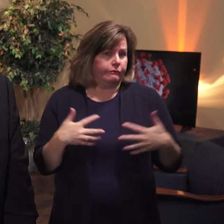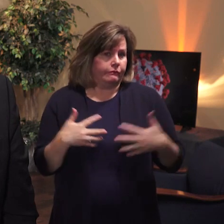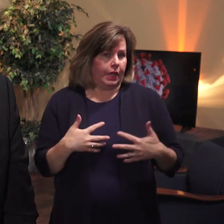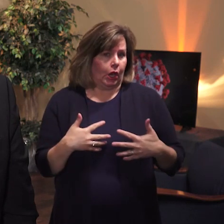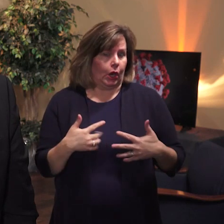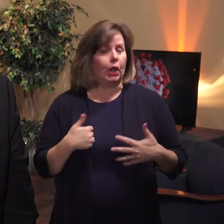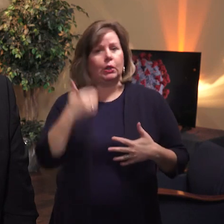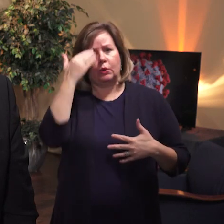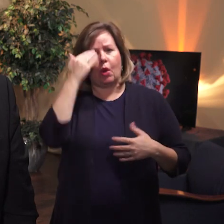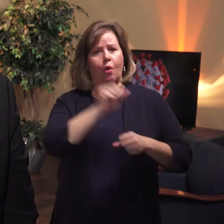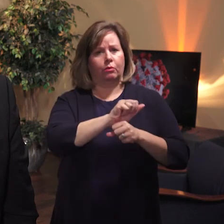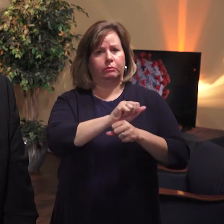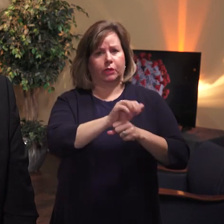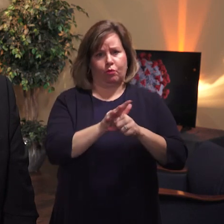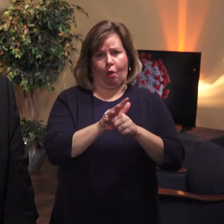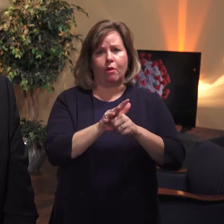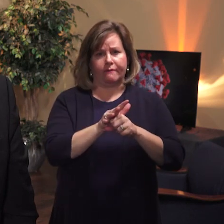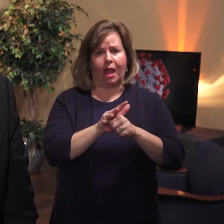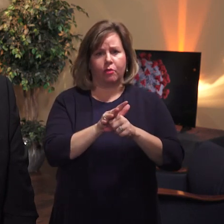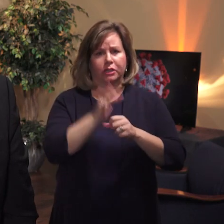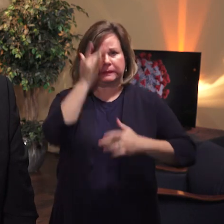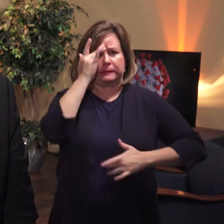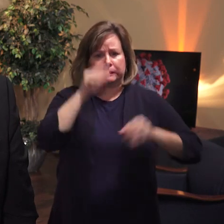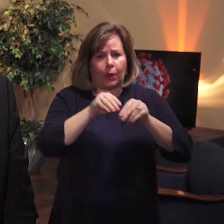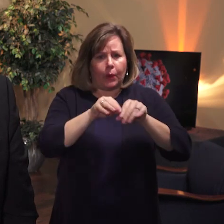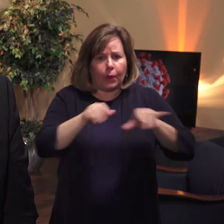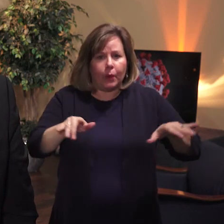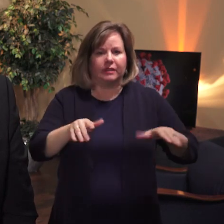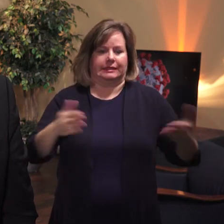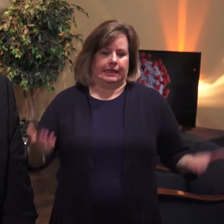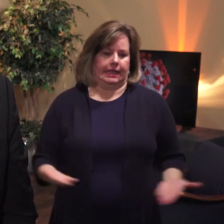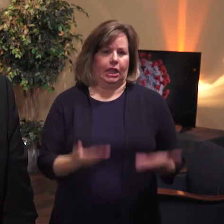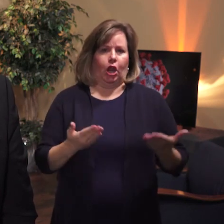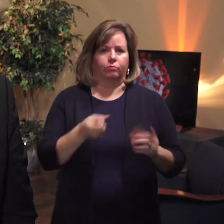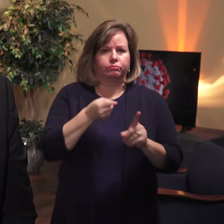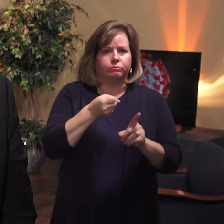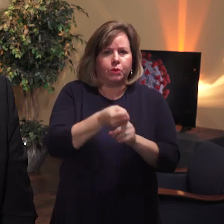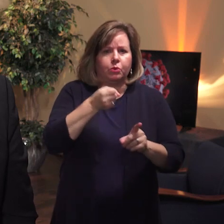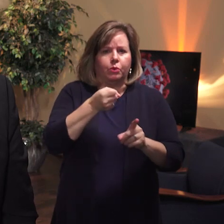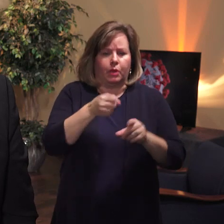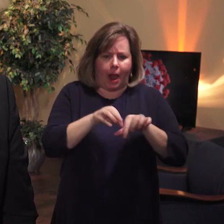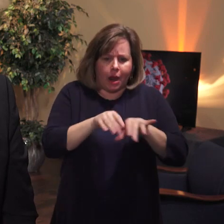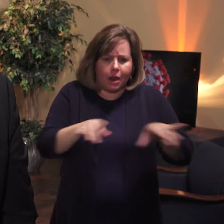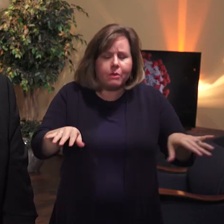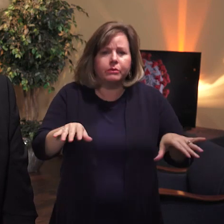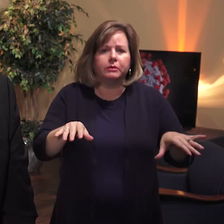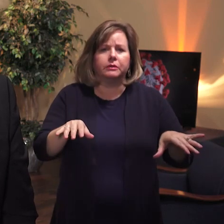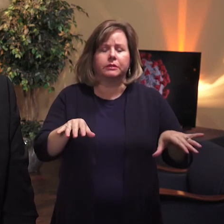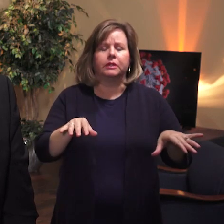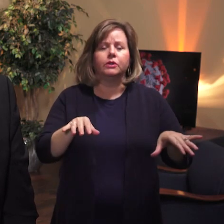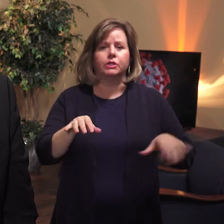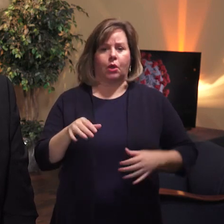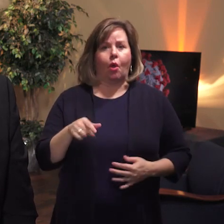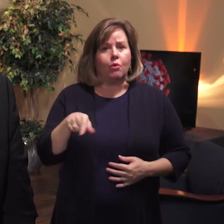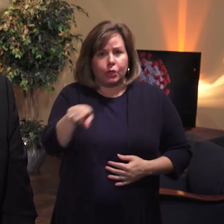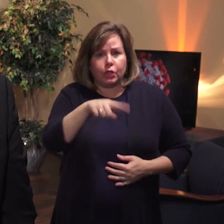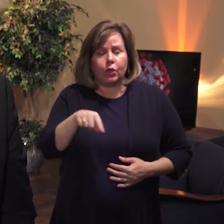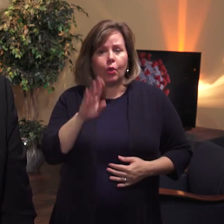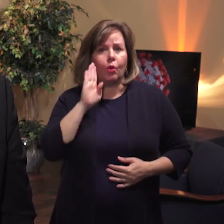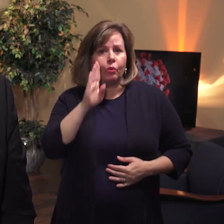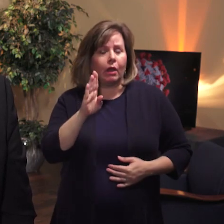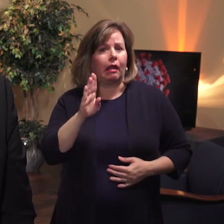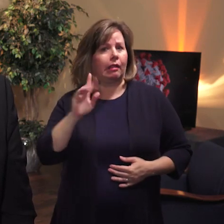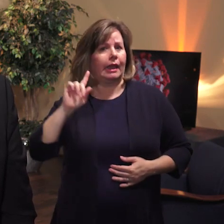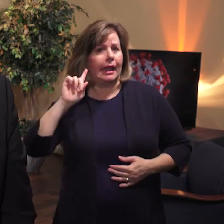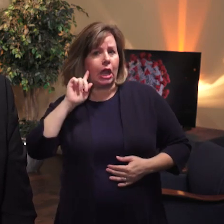here. That's a fact that we all need to recognize. It's amongst us now. In the coming days, you're going to hear